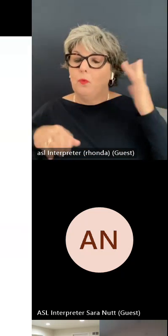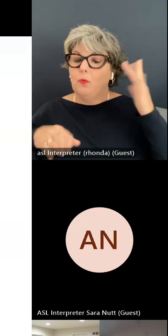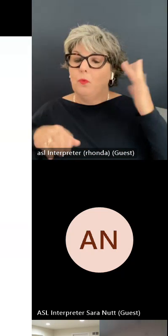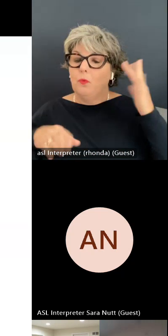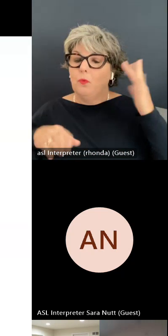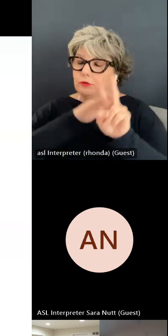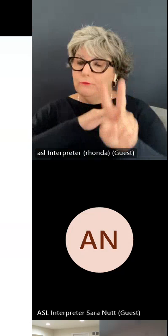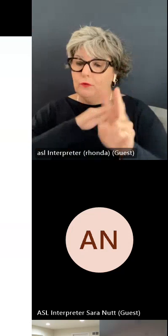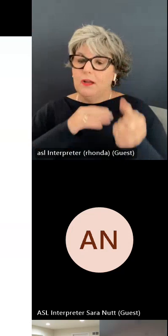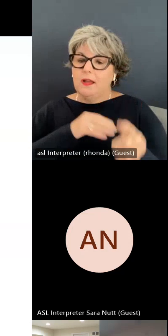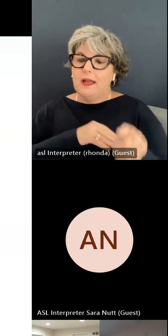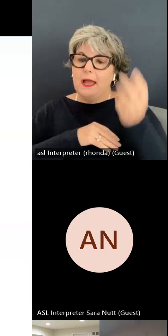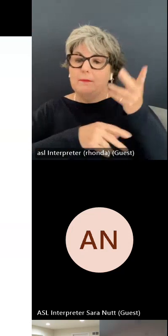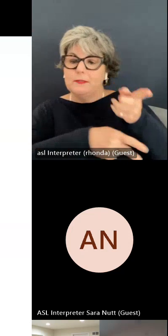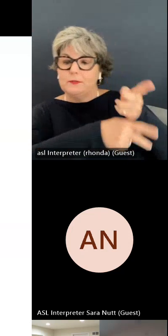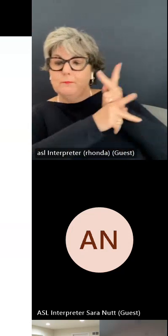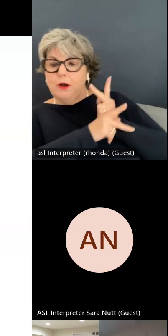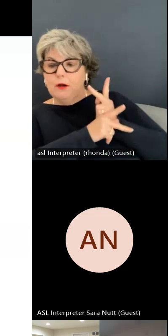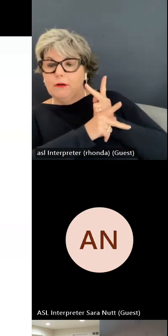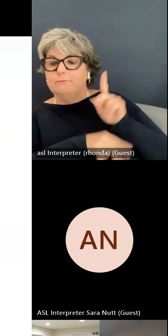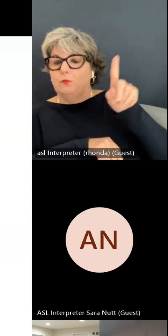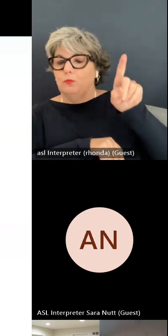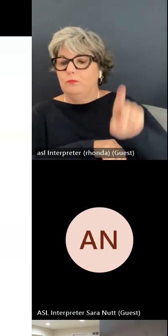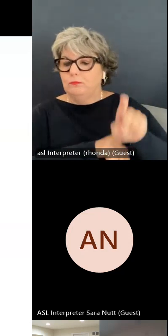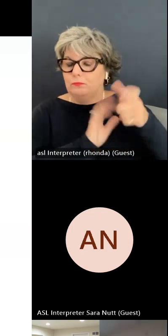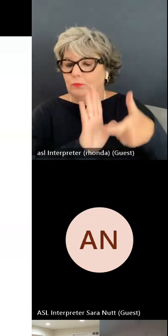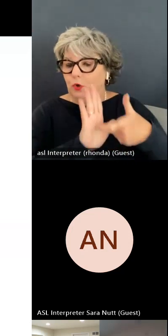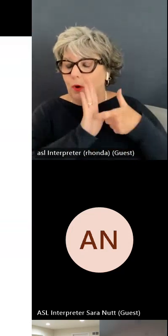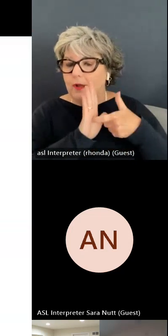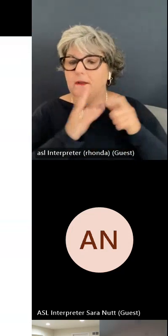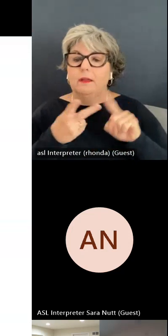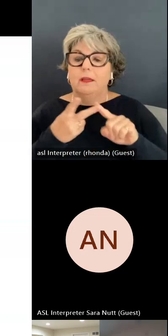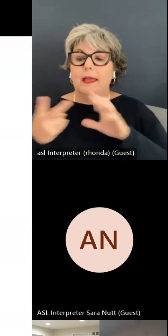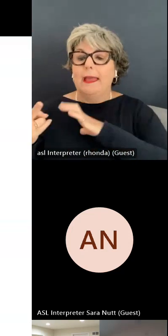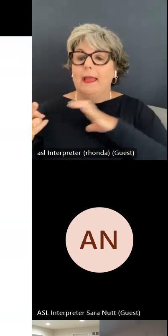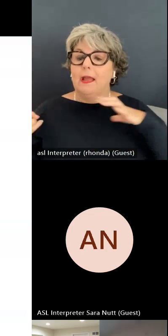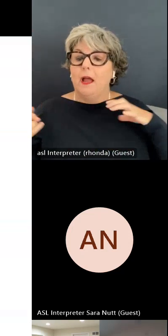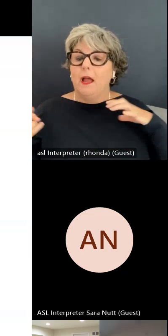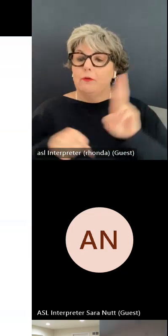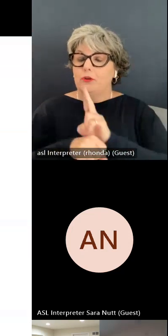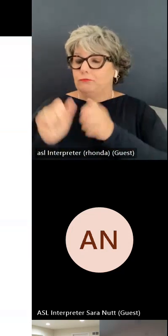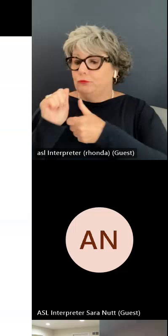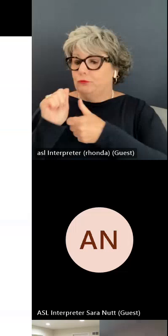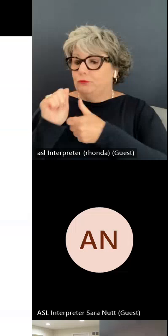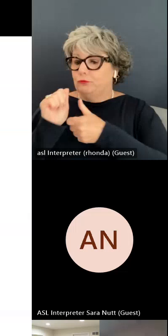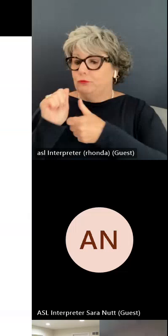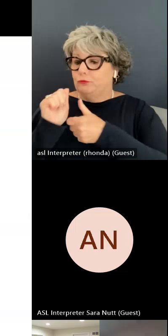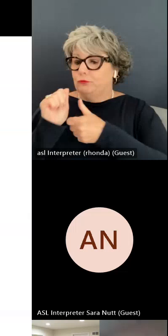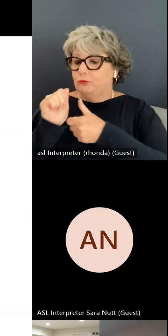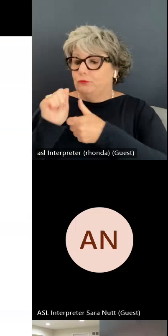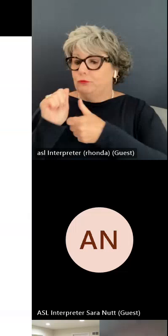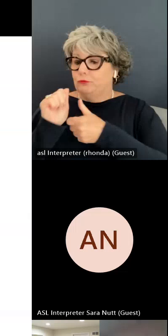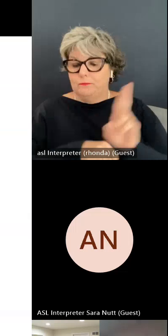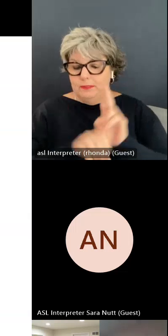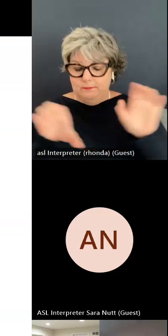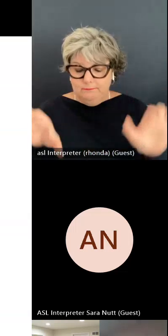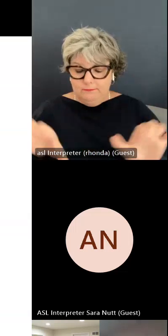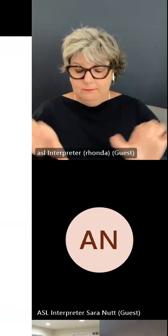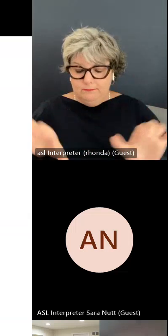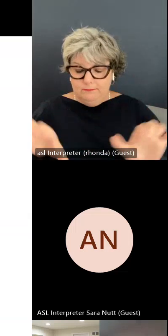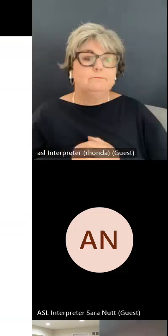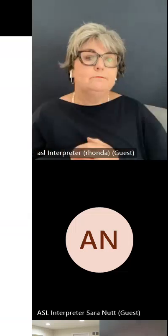the amount of borrowing that is required. And it's also used by Congress to track whether programs are being implemented.